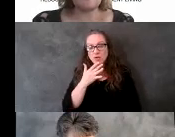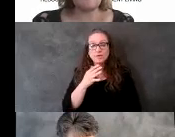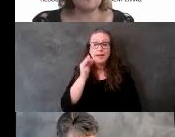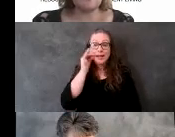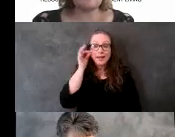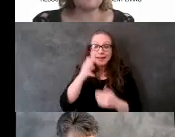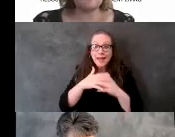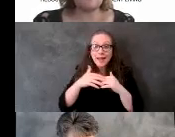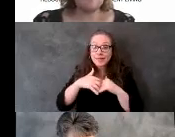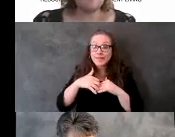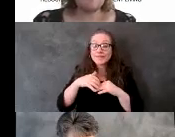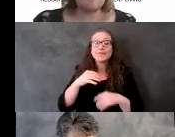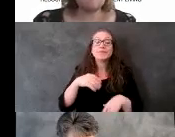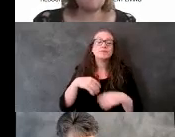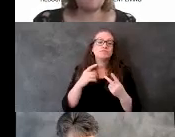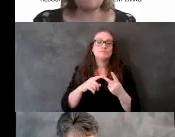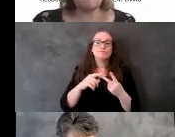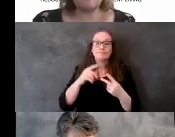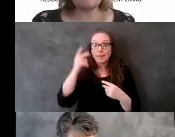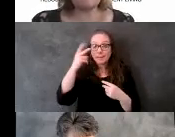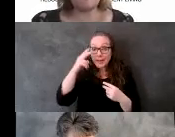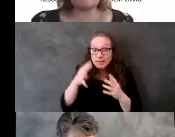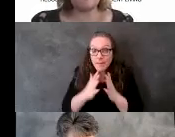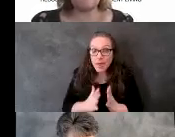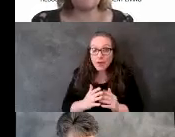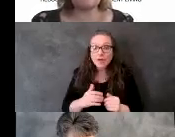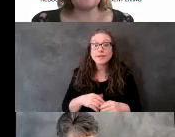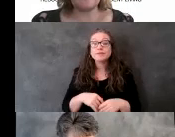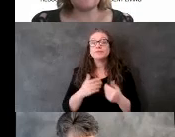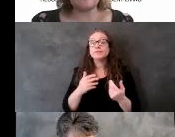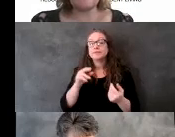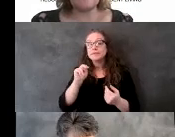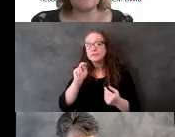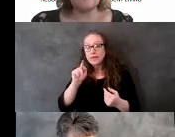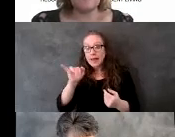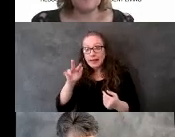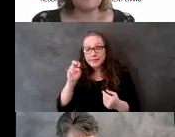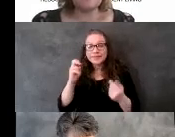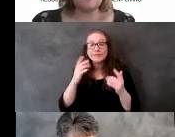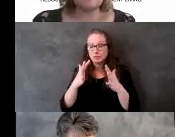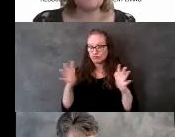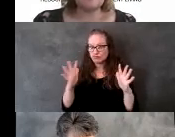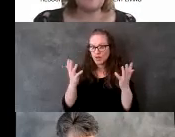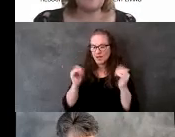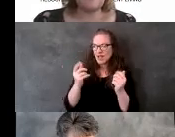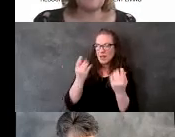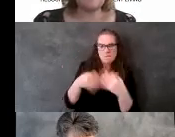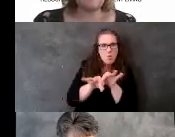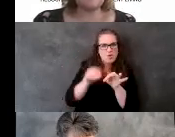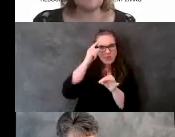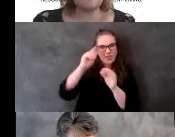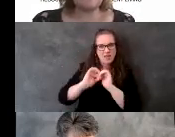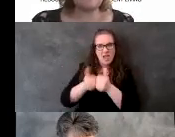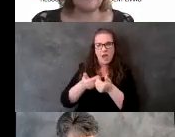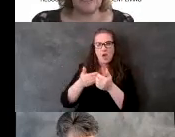other communities. And so it's important to note that that's also how intersectionality comes in. And I'll talk a little bit about how we see